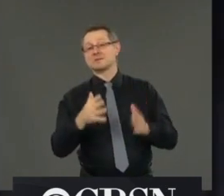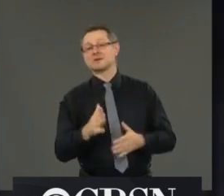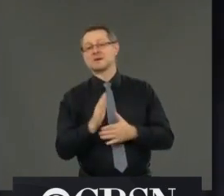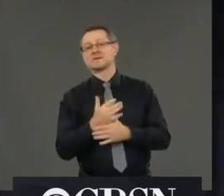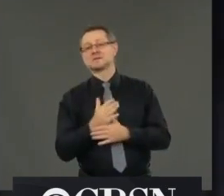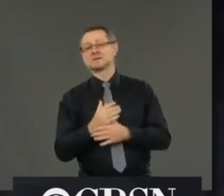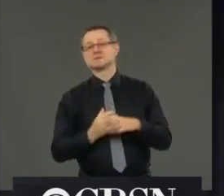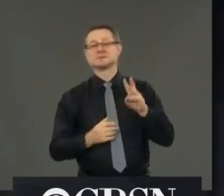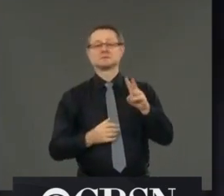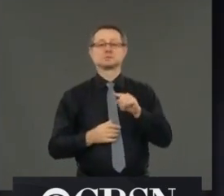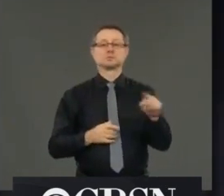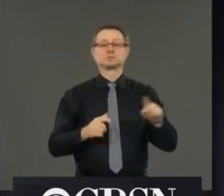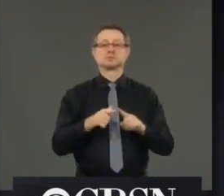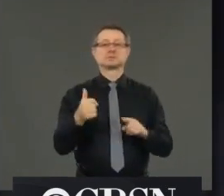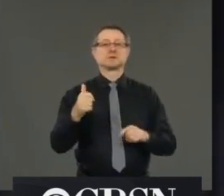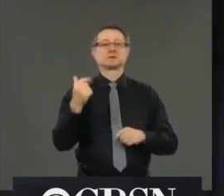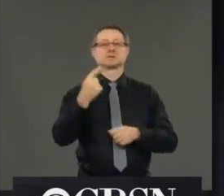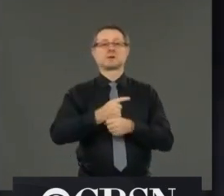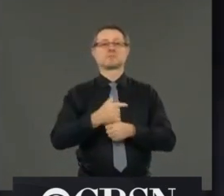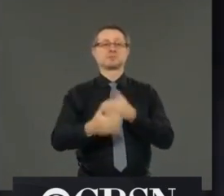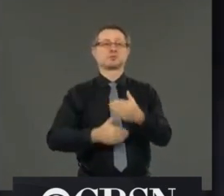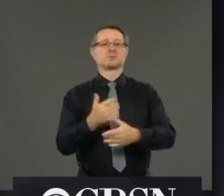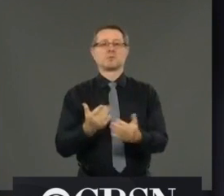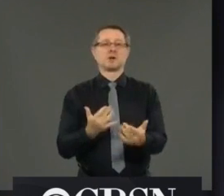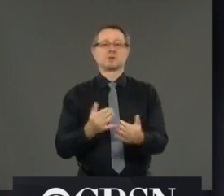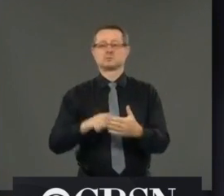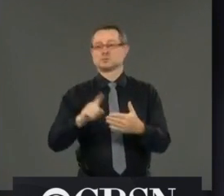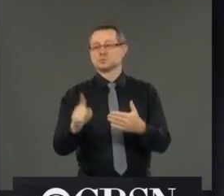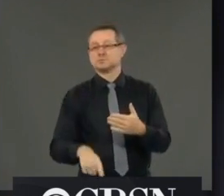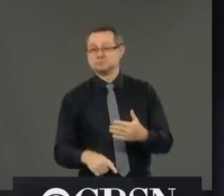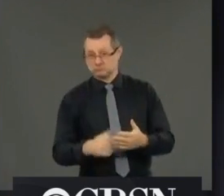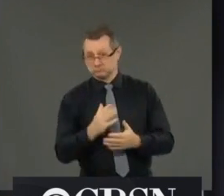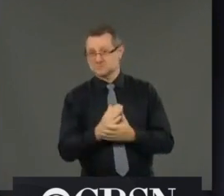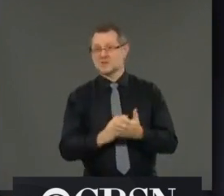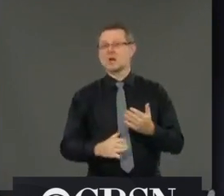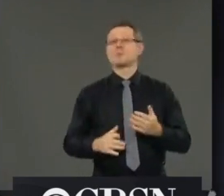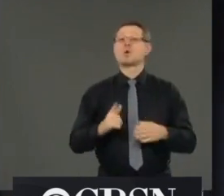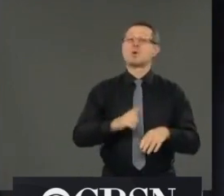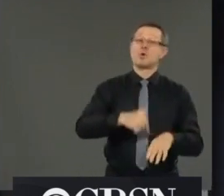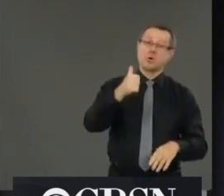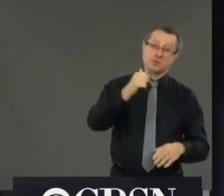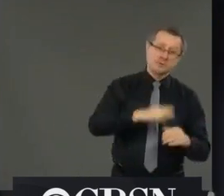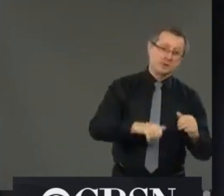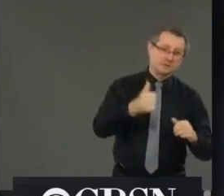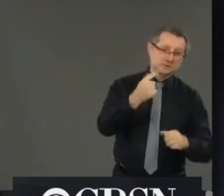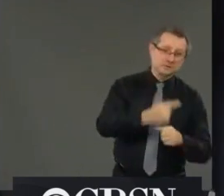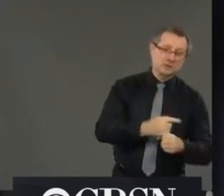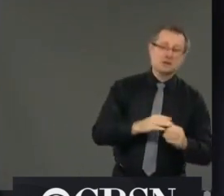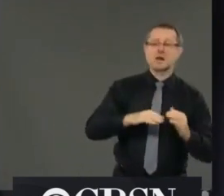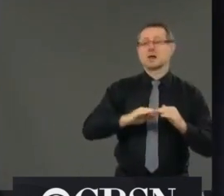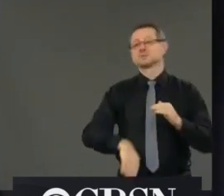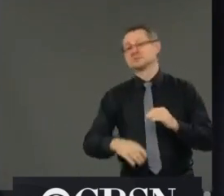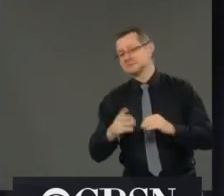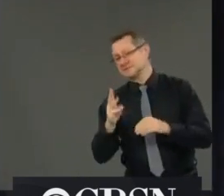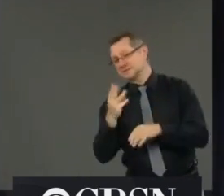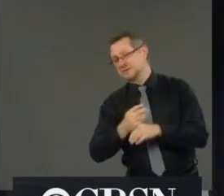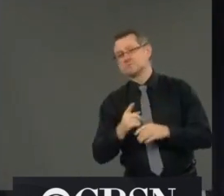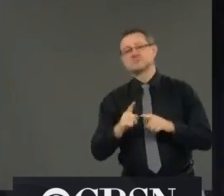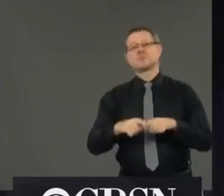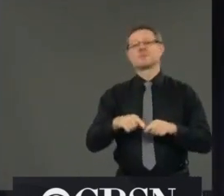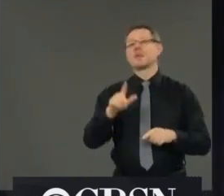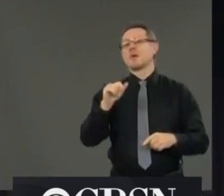delays. Now, you'll sometimes have longer than that. Sometimes you'll have shorter than that. The labs also can prioritize what kind of samples are coming in. If it's